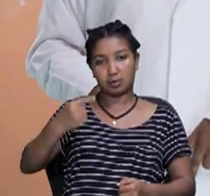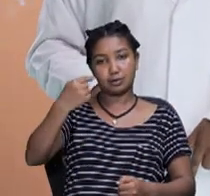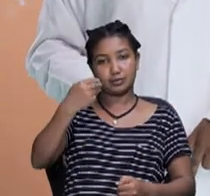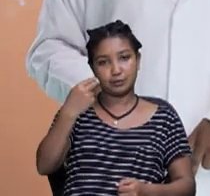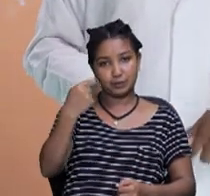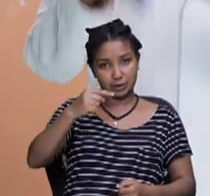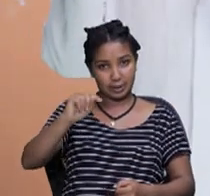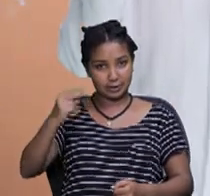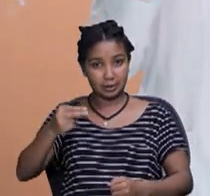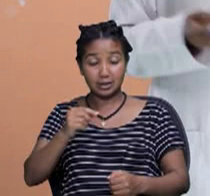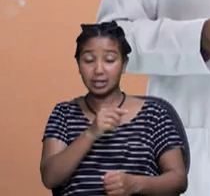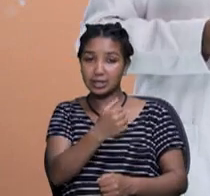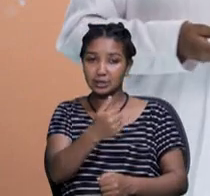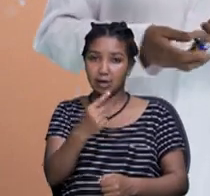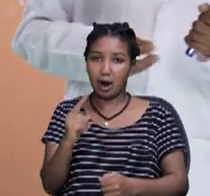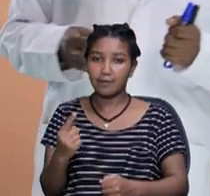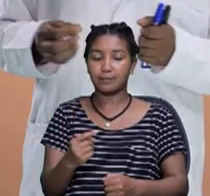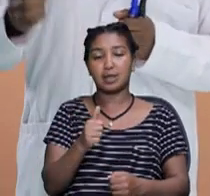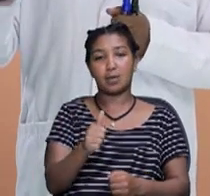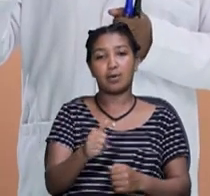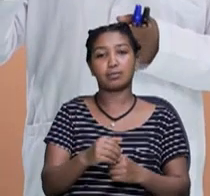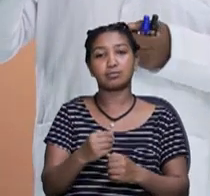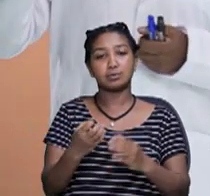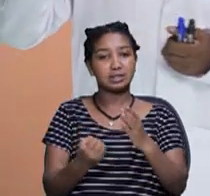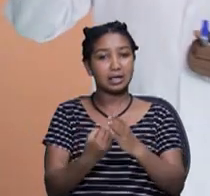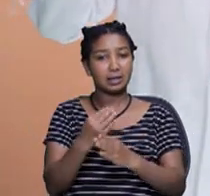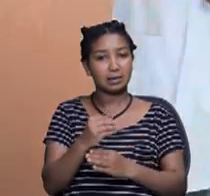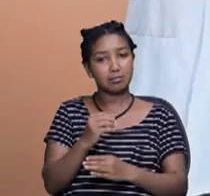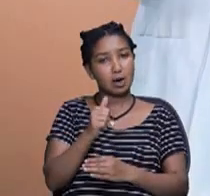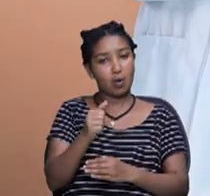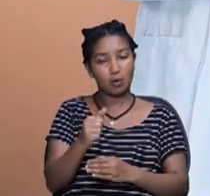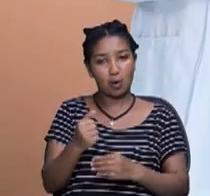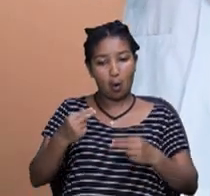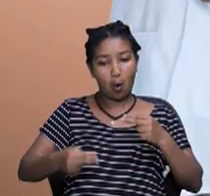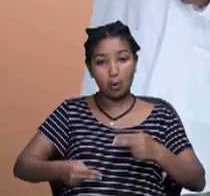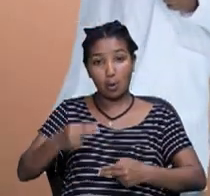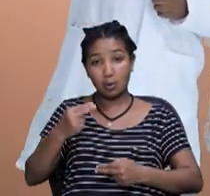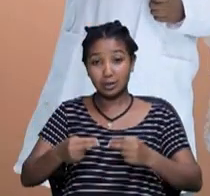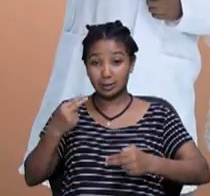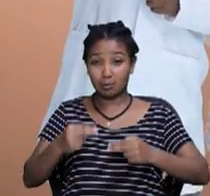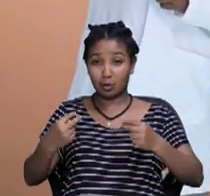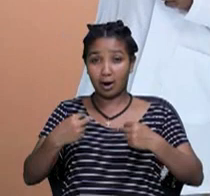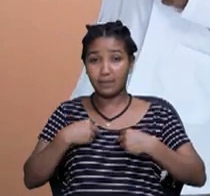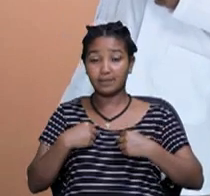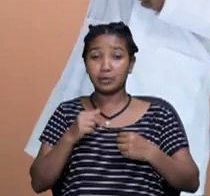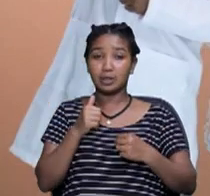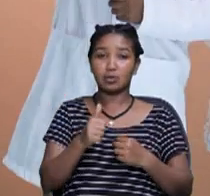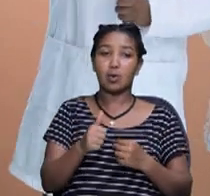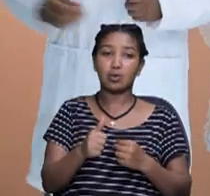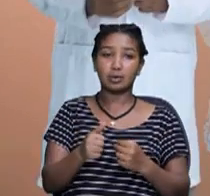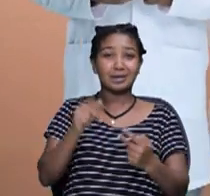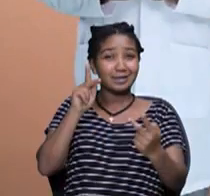gonads. Each have their own secrete, its own hormones, and the hormone have its